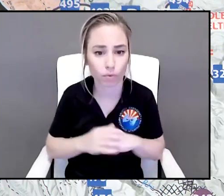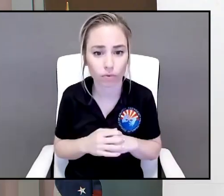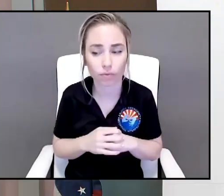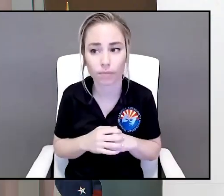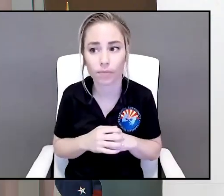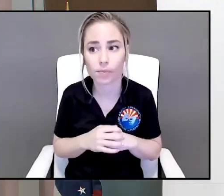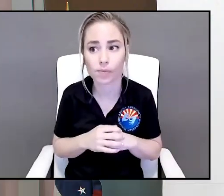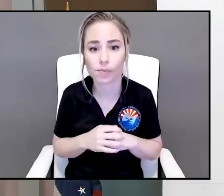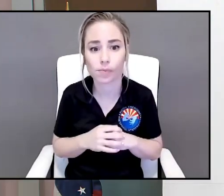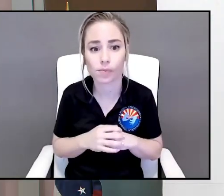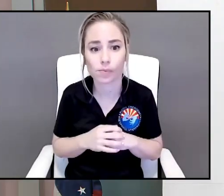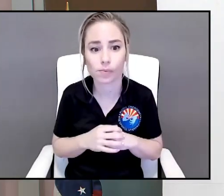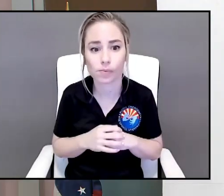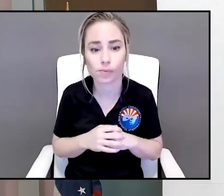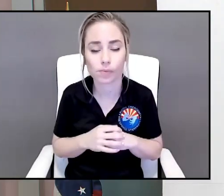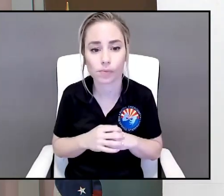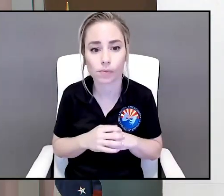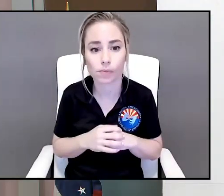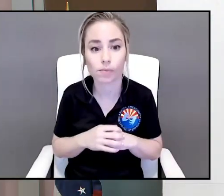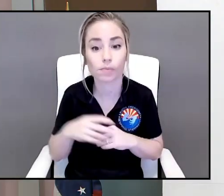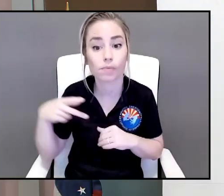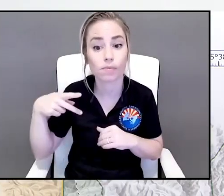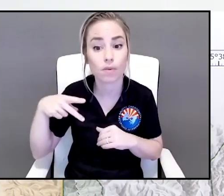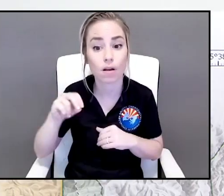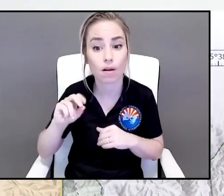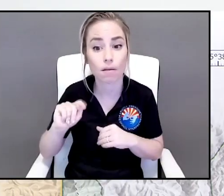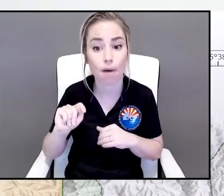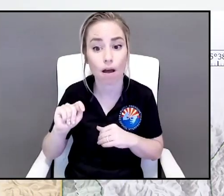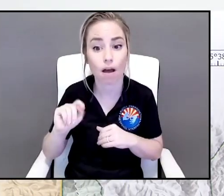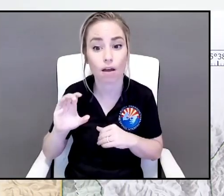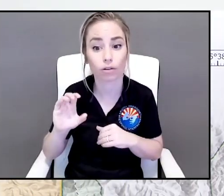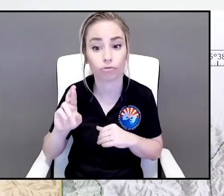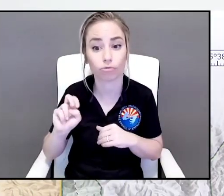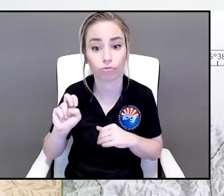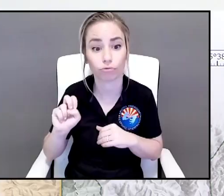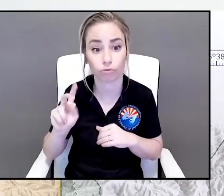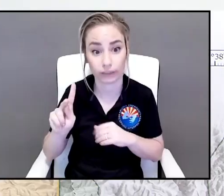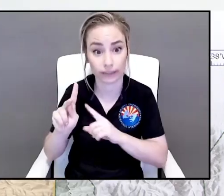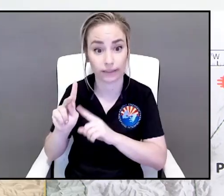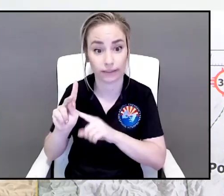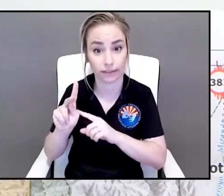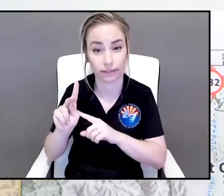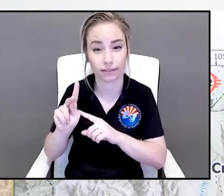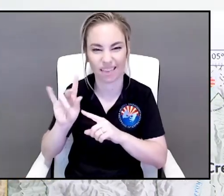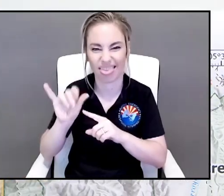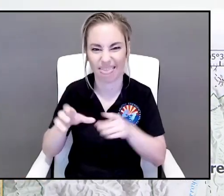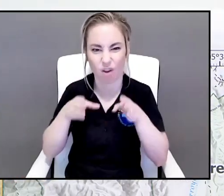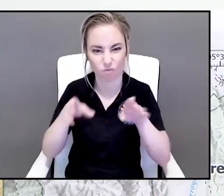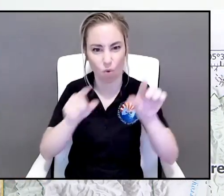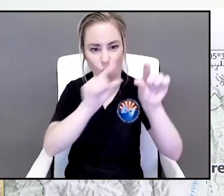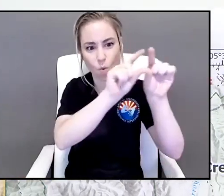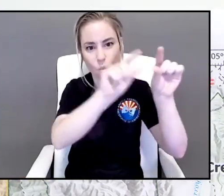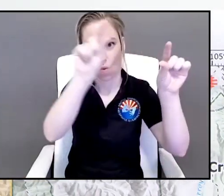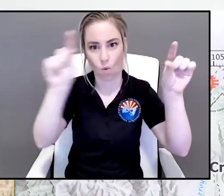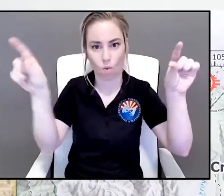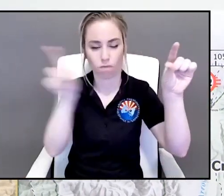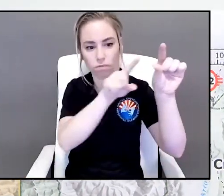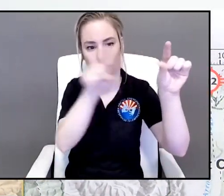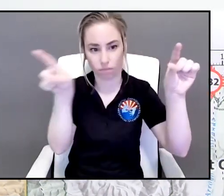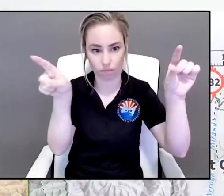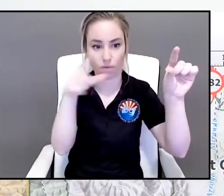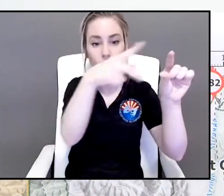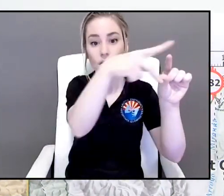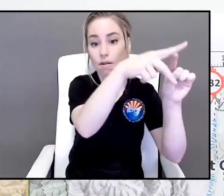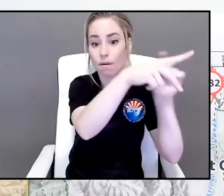This whole, what we're calling Pot Creek, is this Pot Creek Road. This whole series that starts from Pot